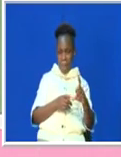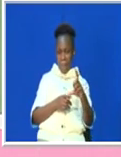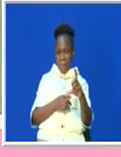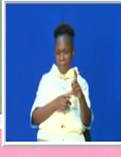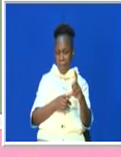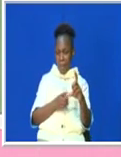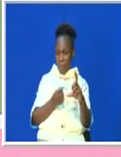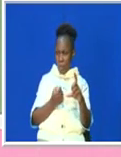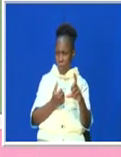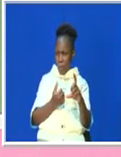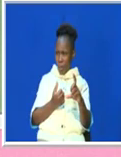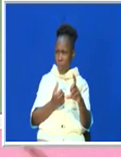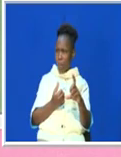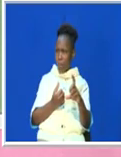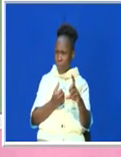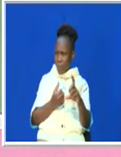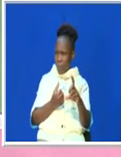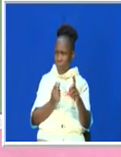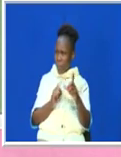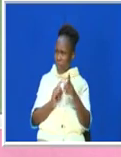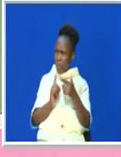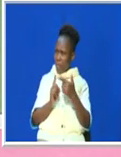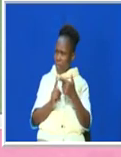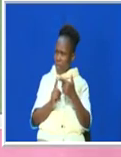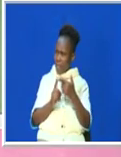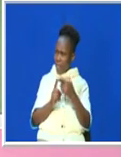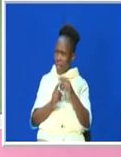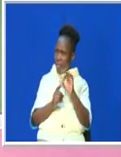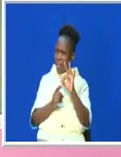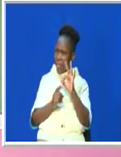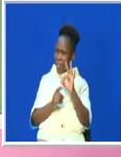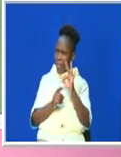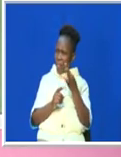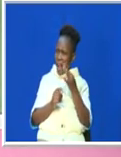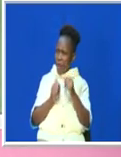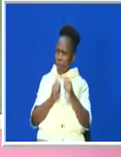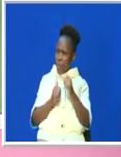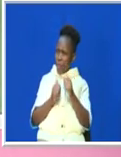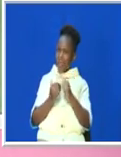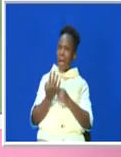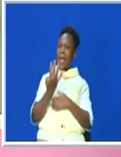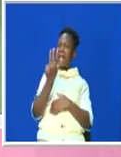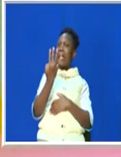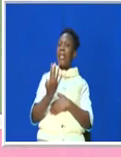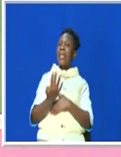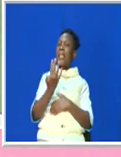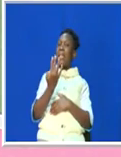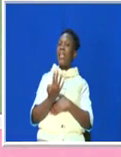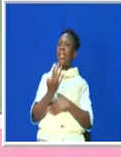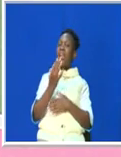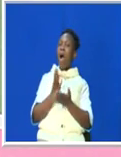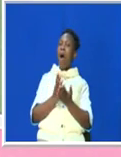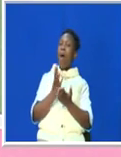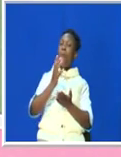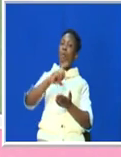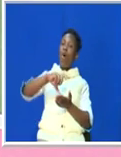bottle yellow. Then the third one will be the green bottle.